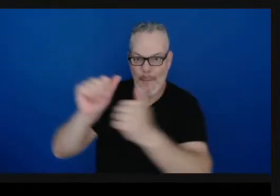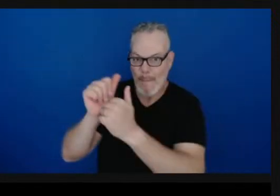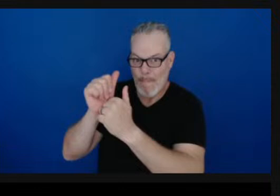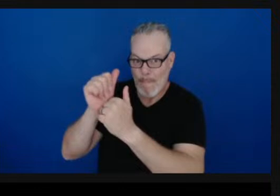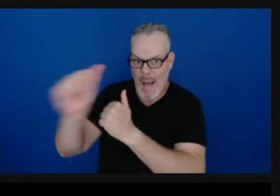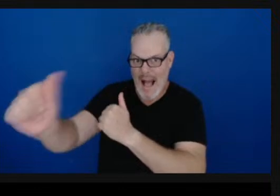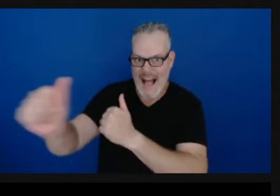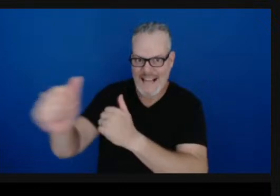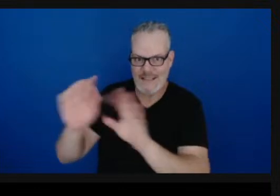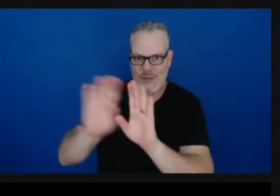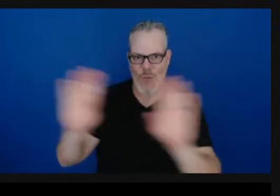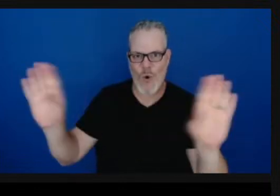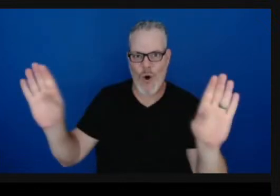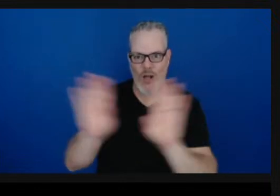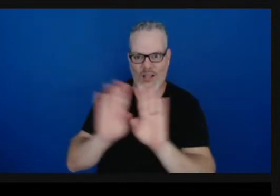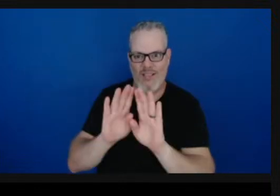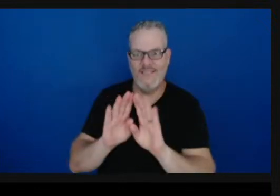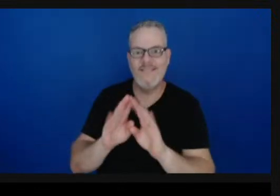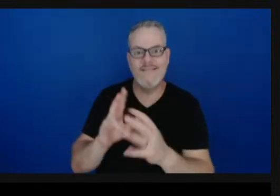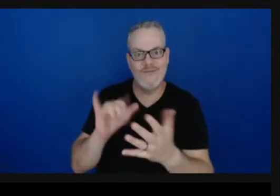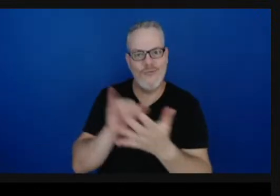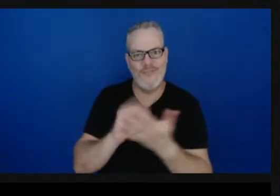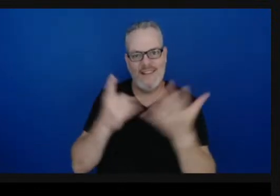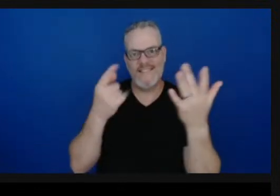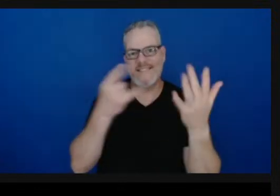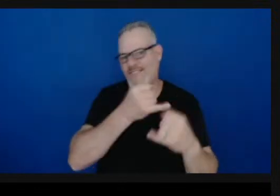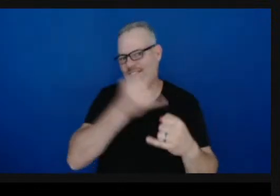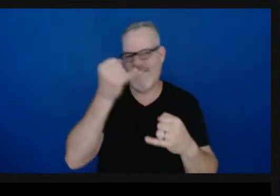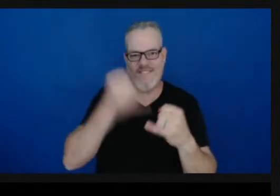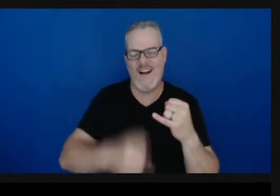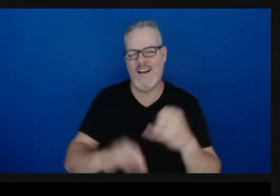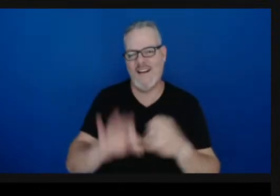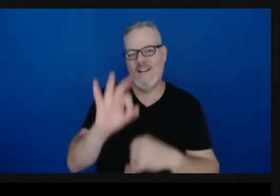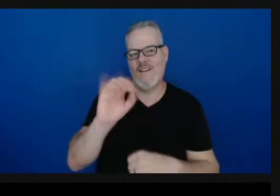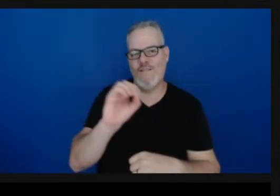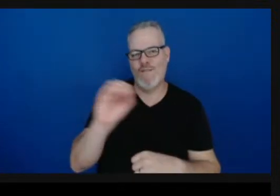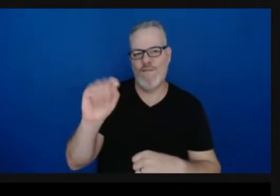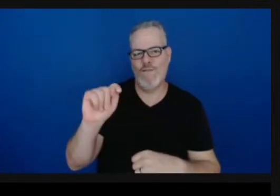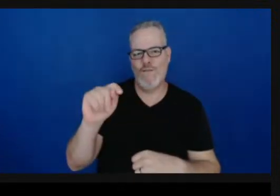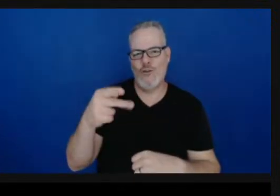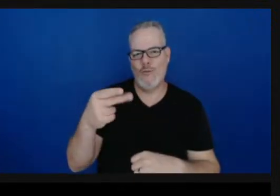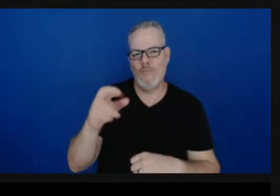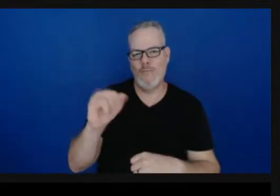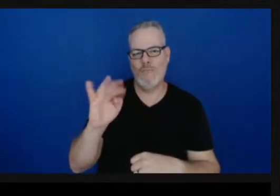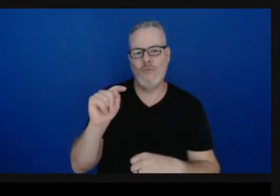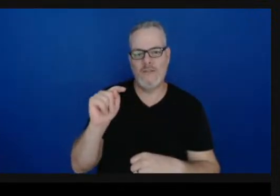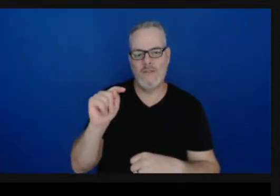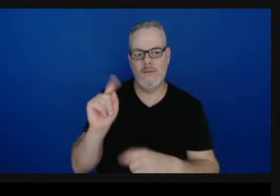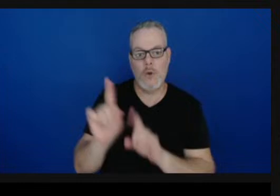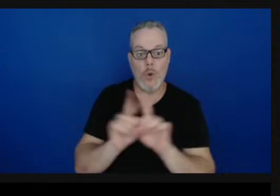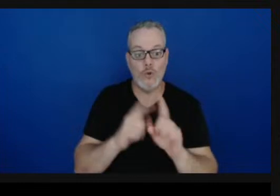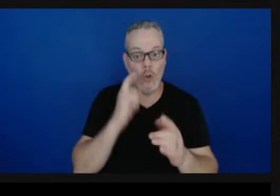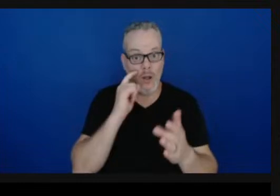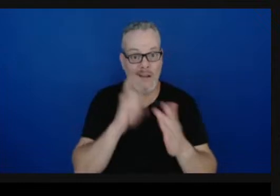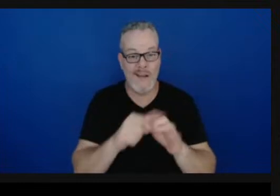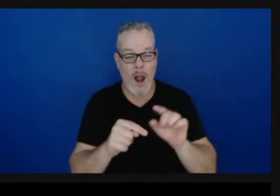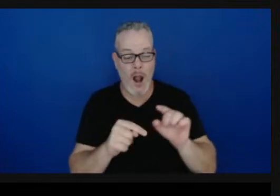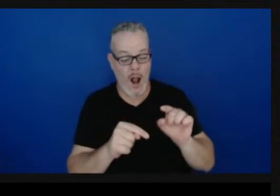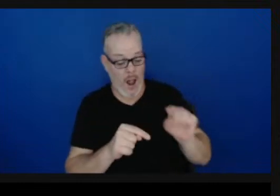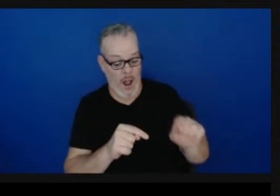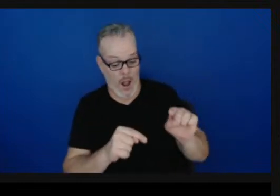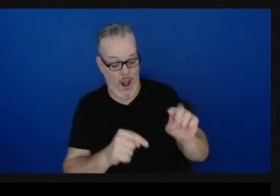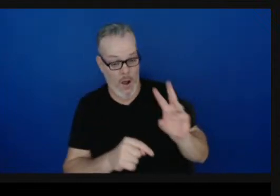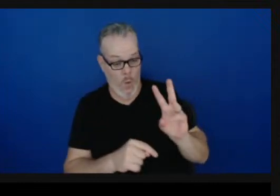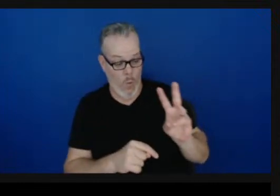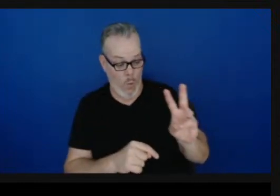So that's how our final footprint looks as such. Also notable is if you look at this westernmost fissure over here, it looks like it's